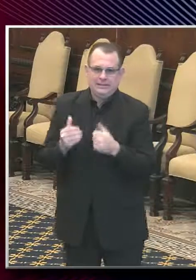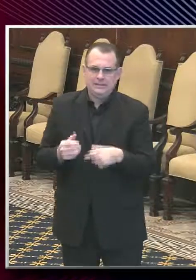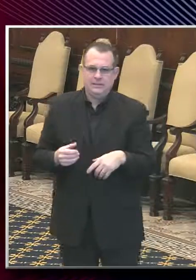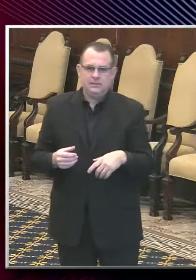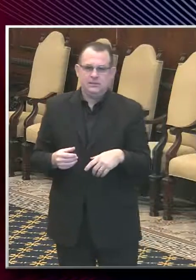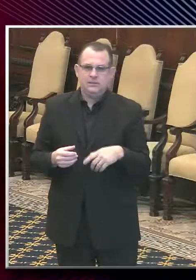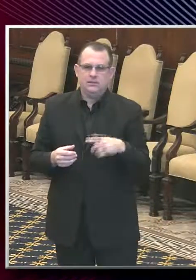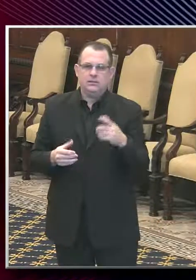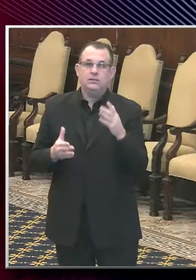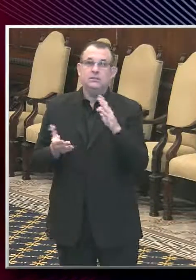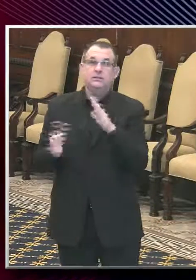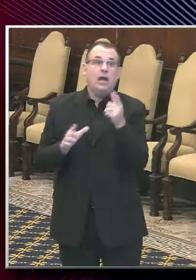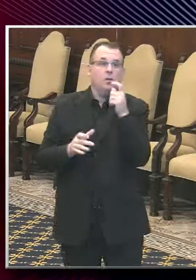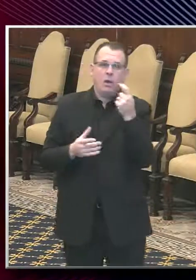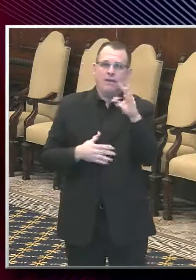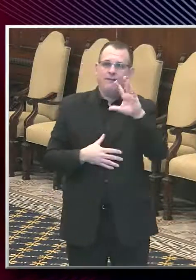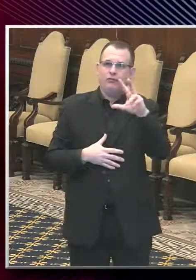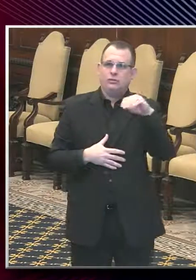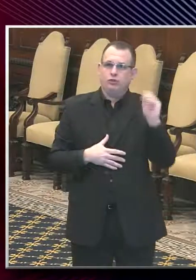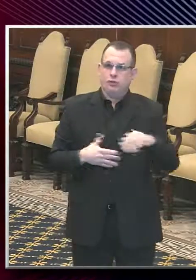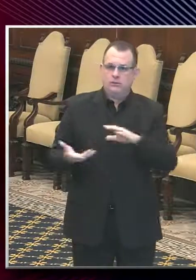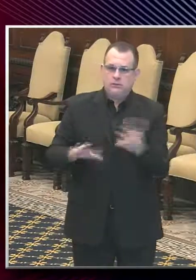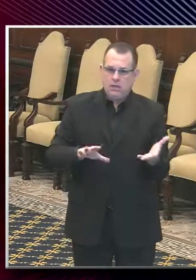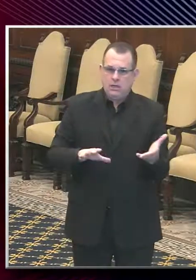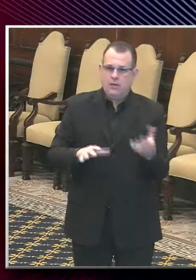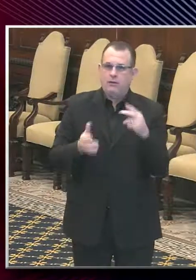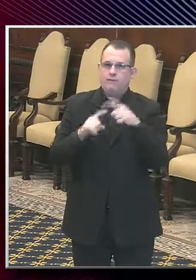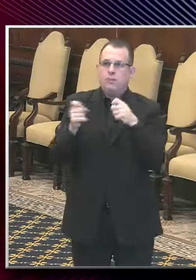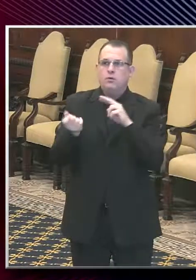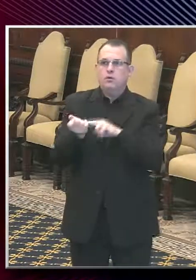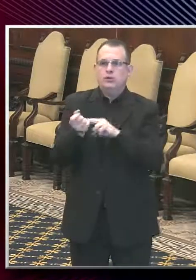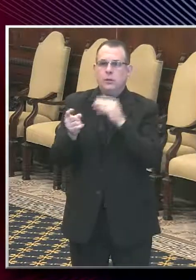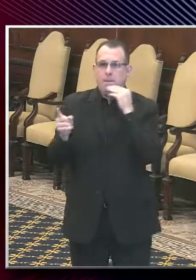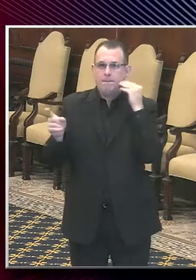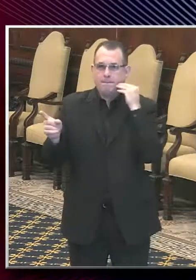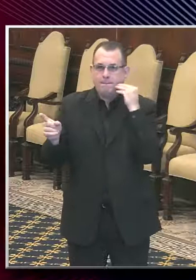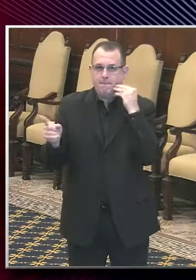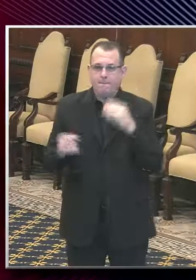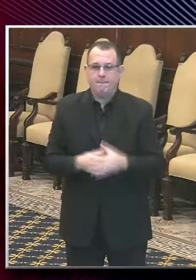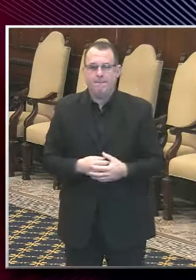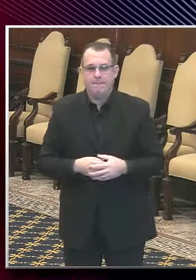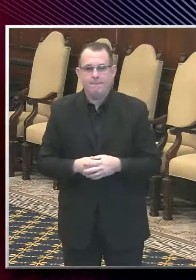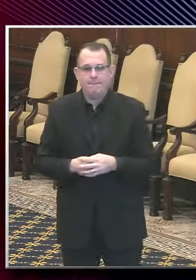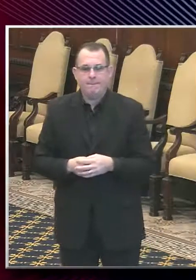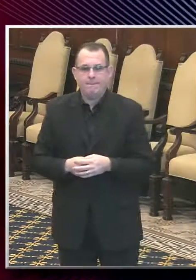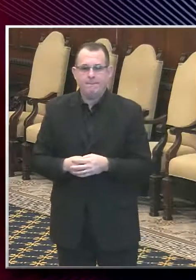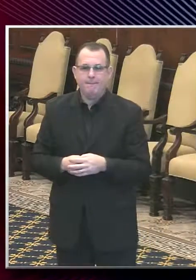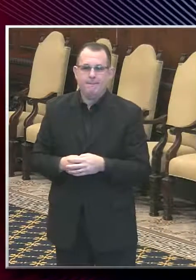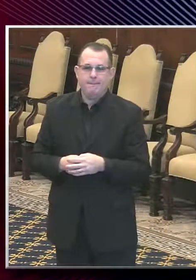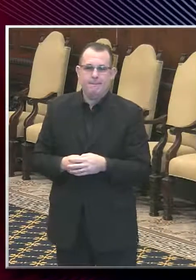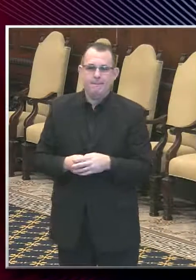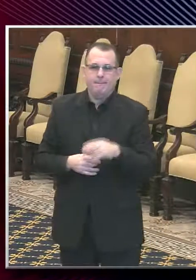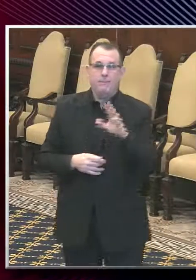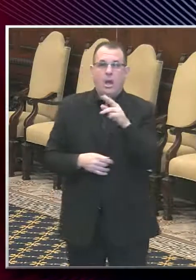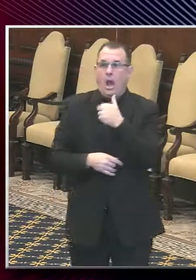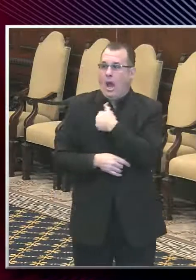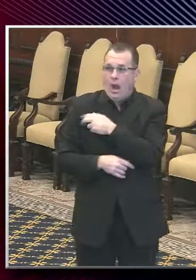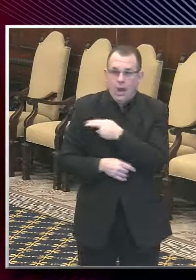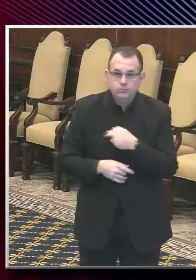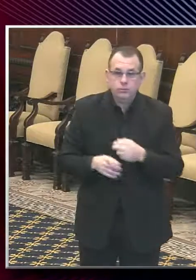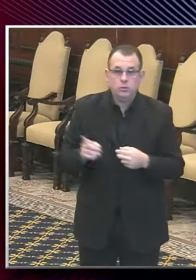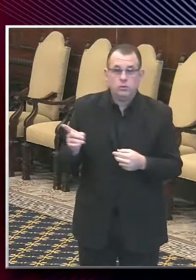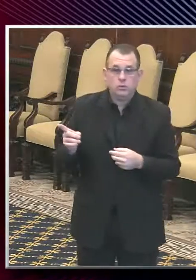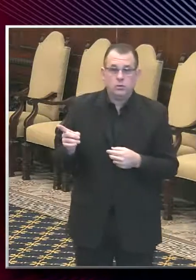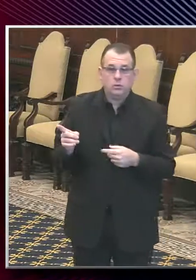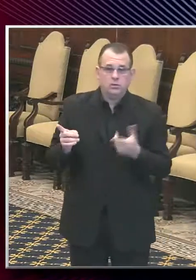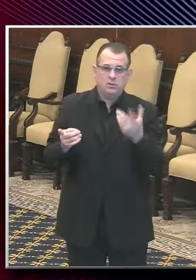residents. So this epidemic continues to hit nursing home residents particularly hard. And our hospitals are seeing about the same number